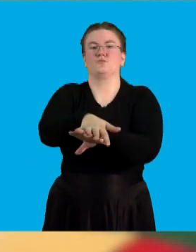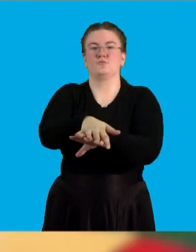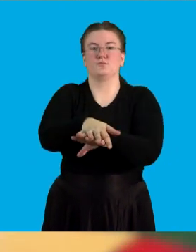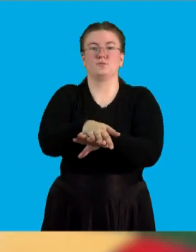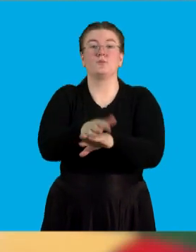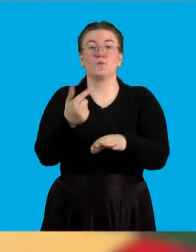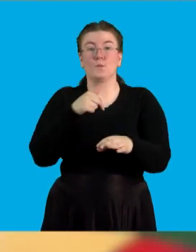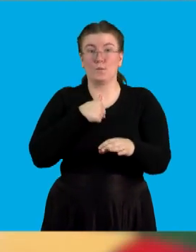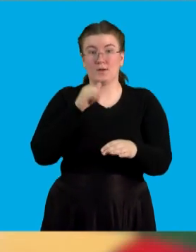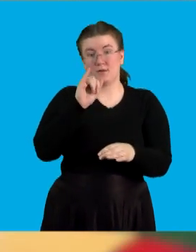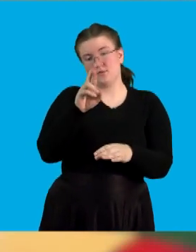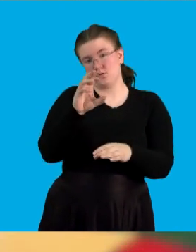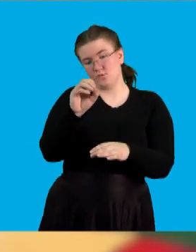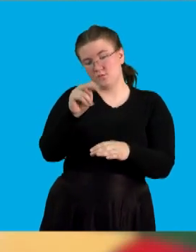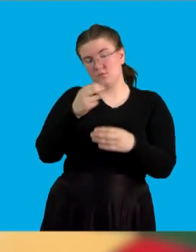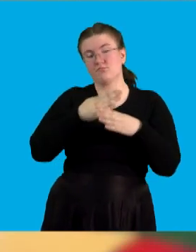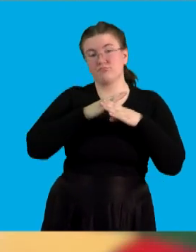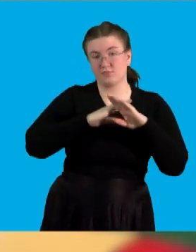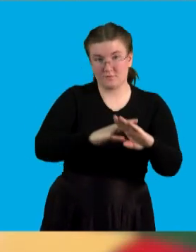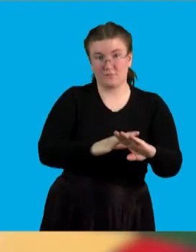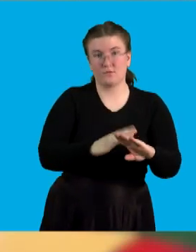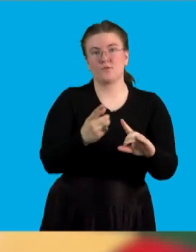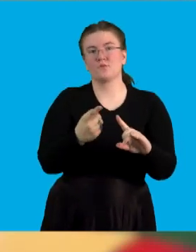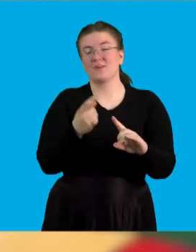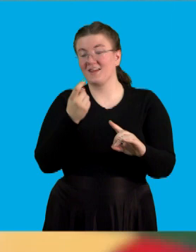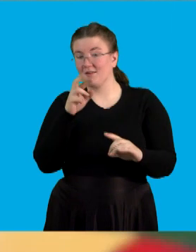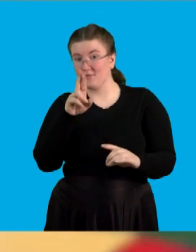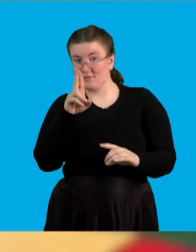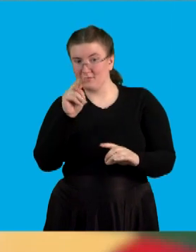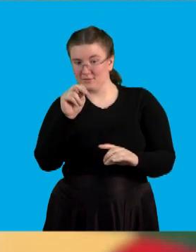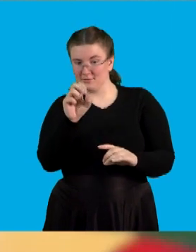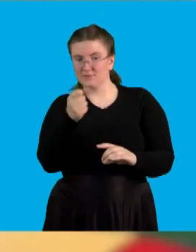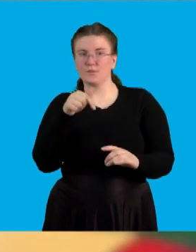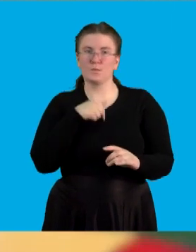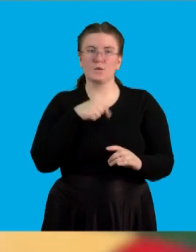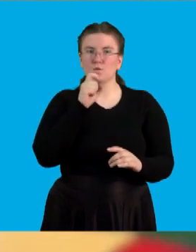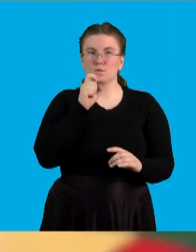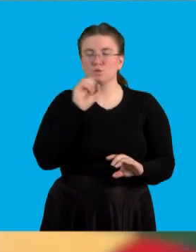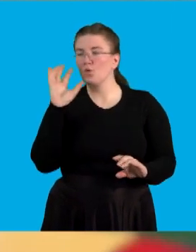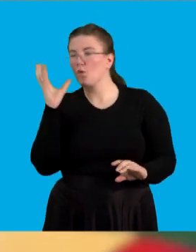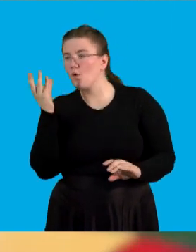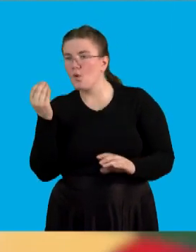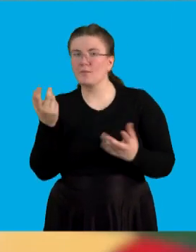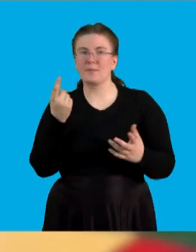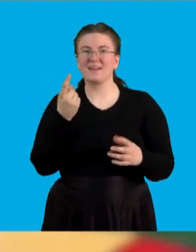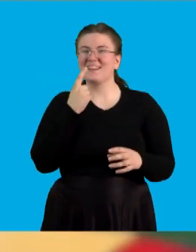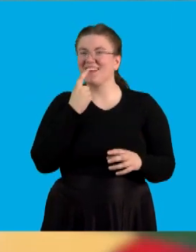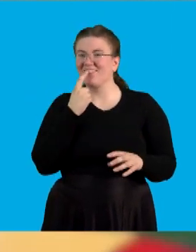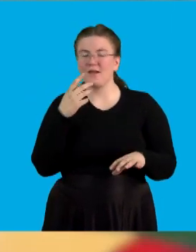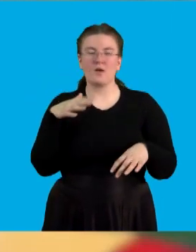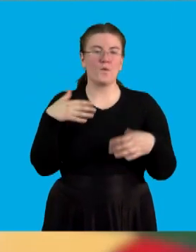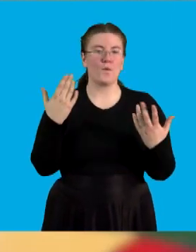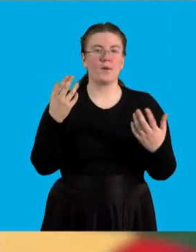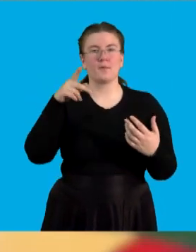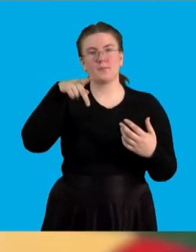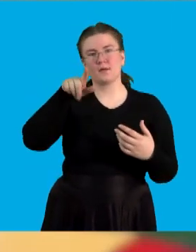So we want to now prevent this iron from rusting. So we're going to coat this iron with either a gold, a